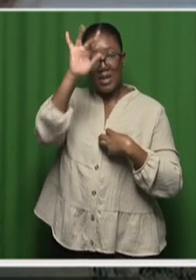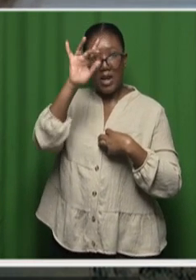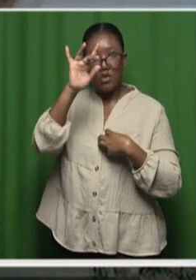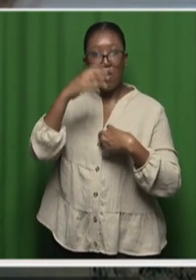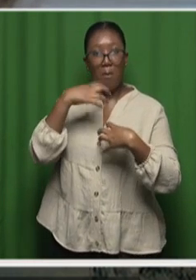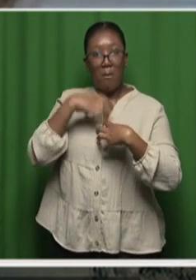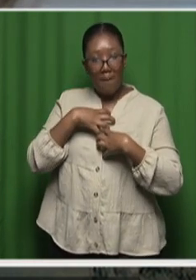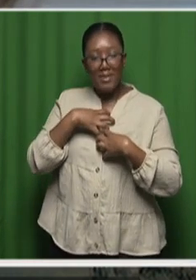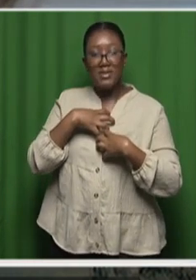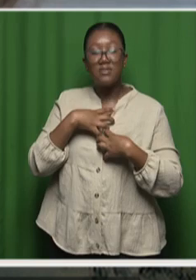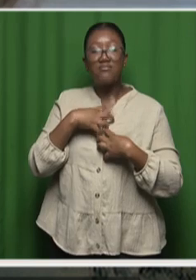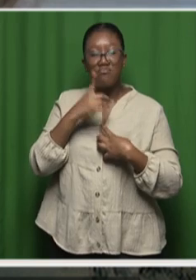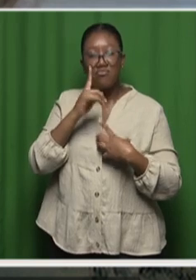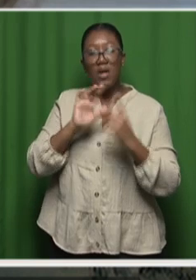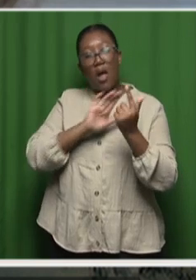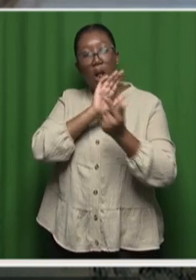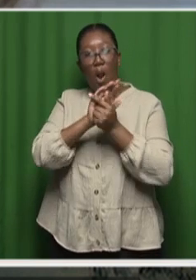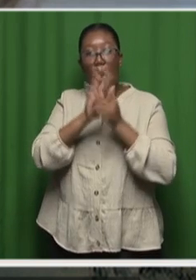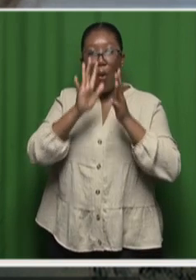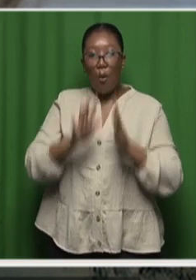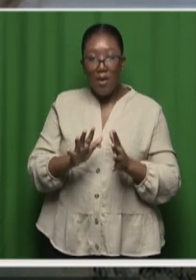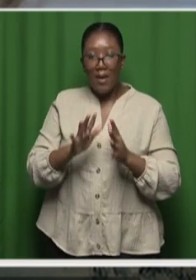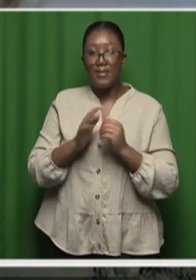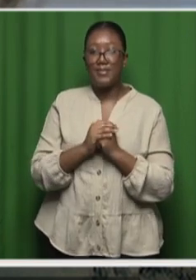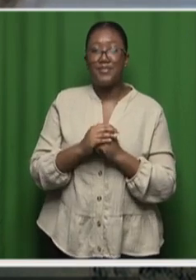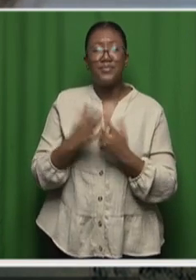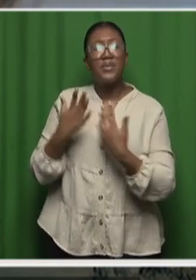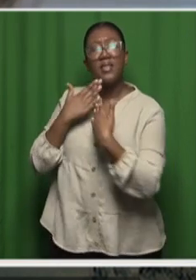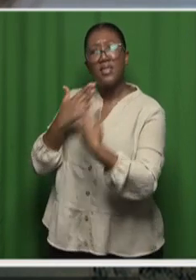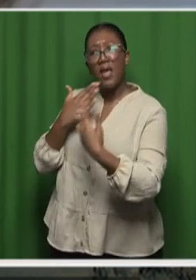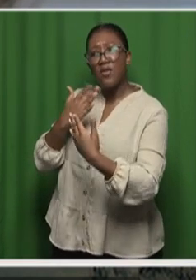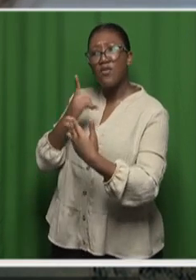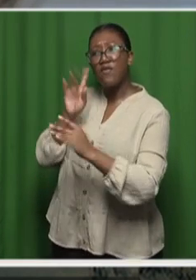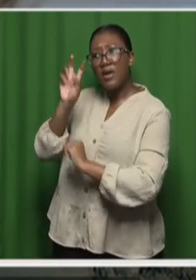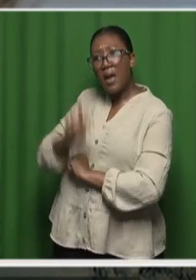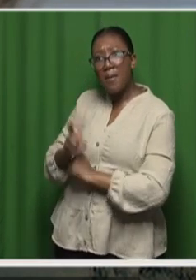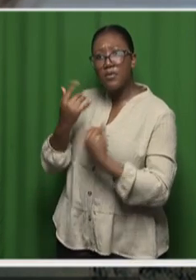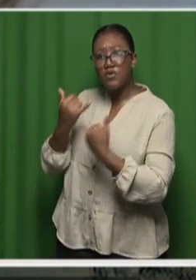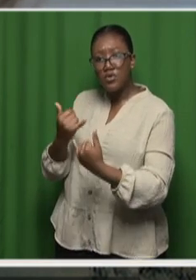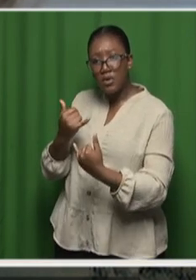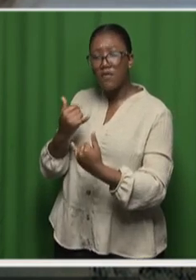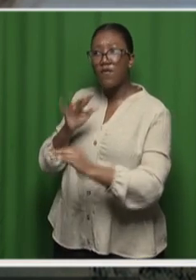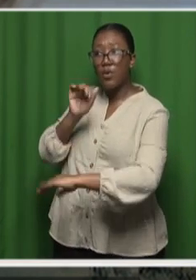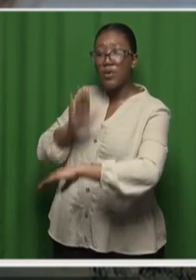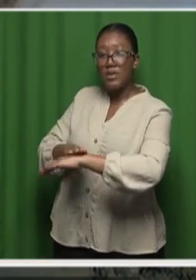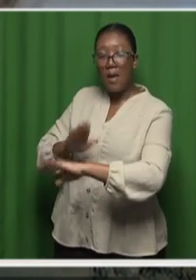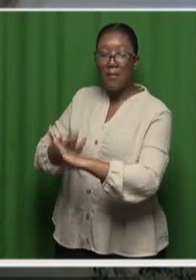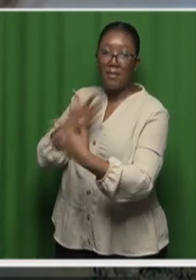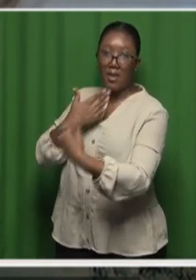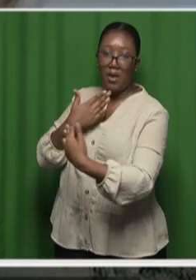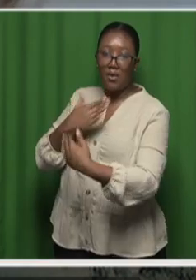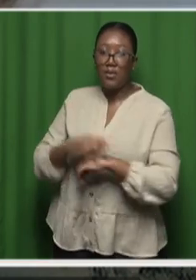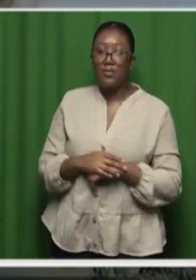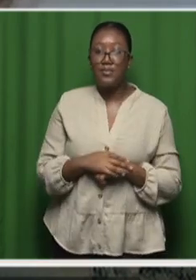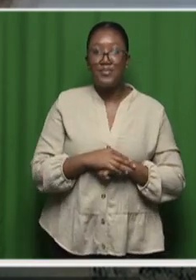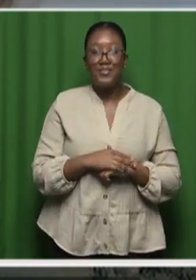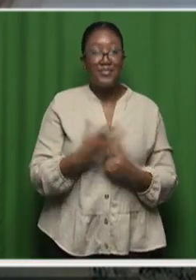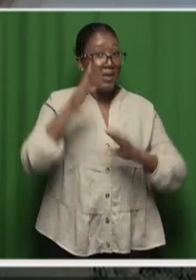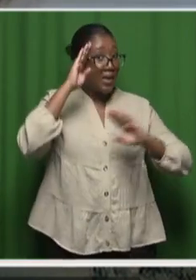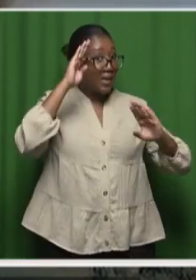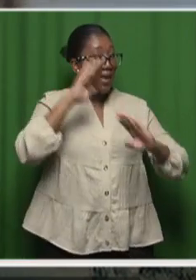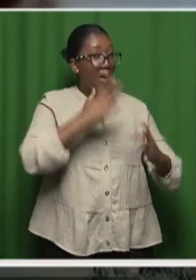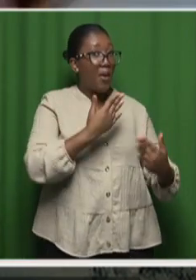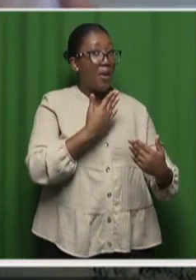from Breedenkamp Intellectual Attorneys. It's so good to have you, Karen. Thank you very, very much for your time. Good